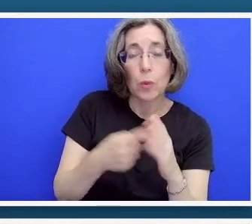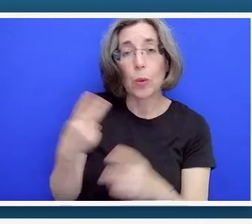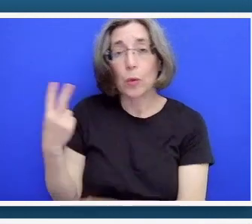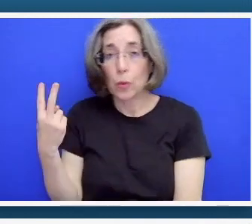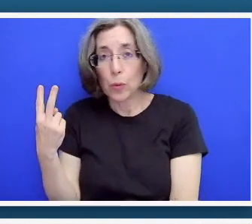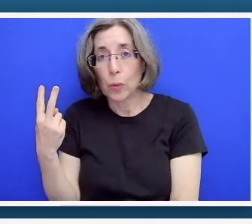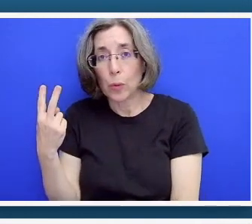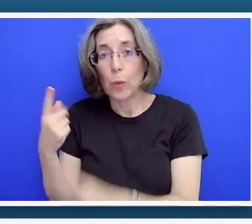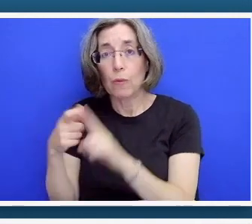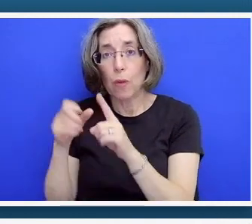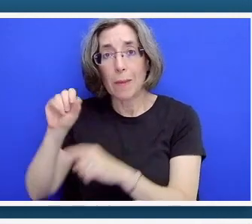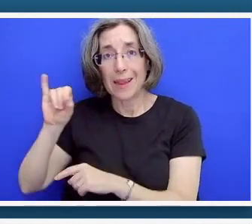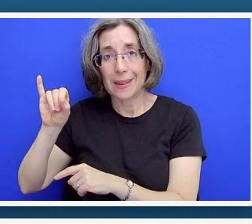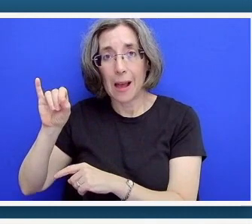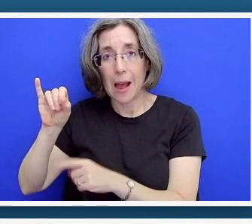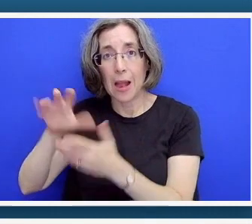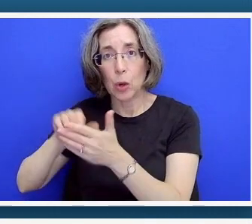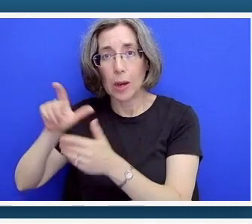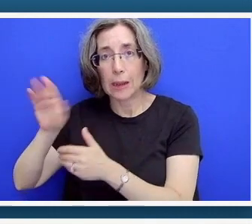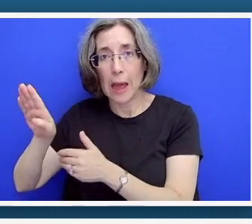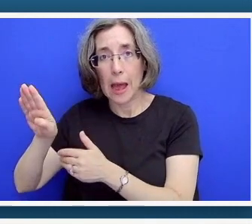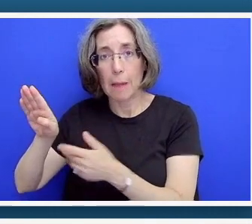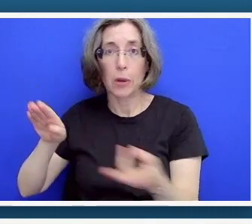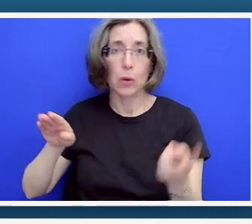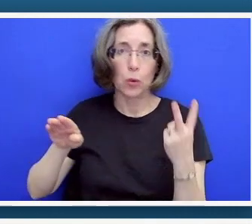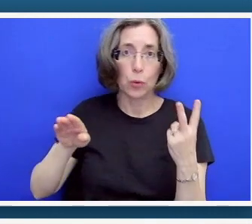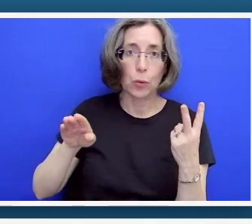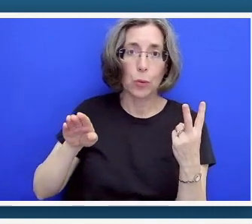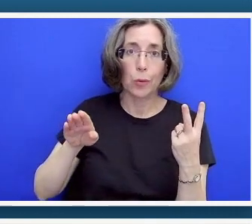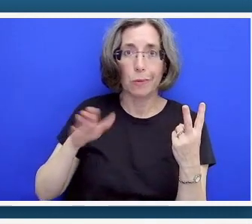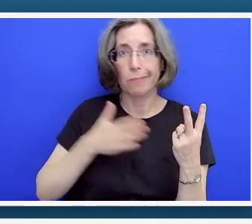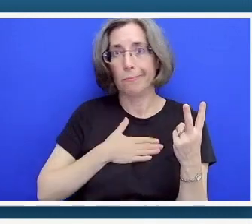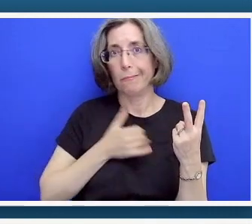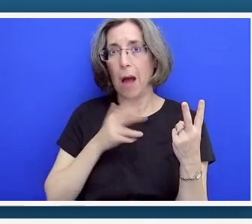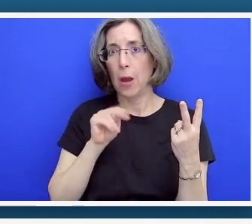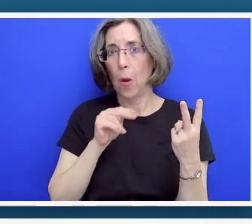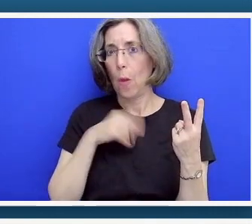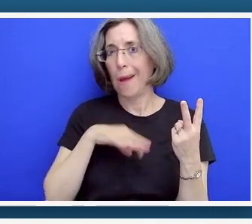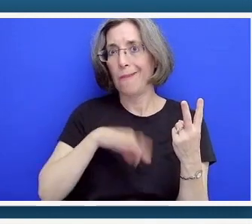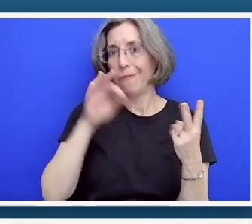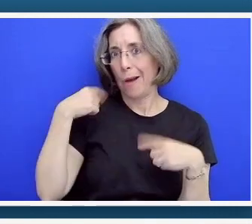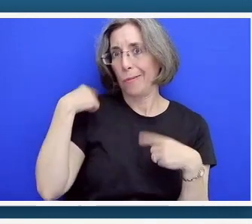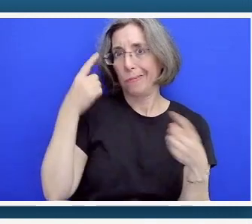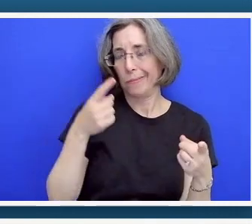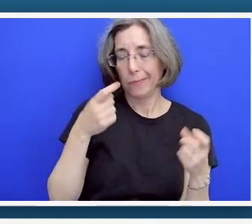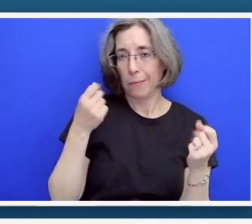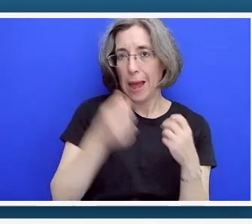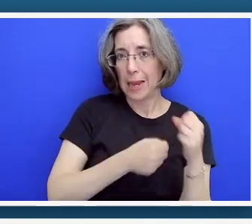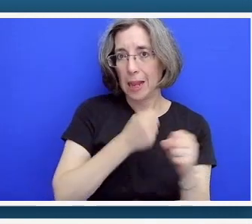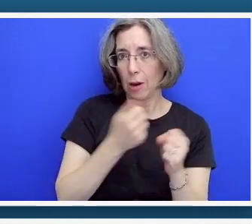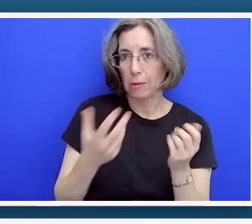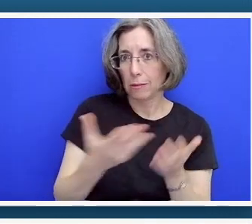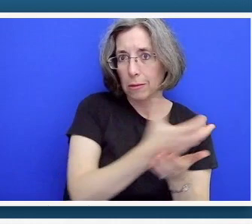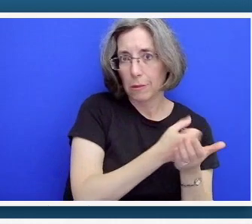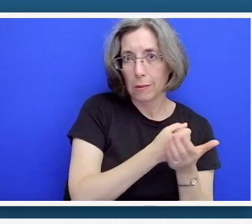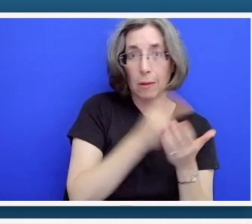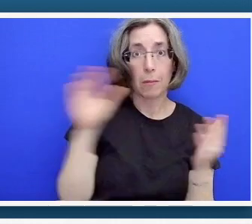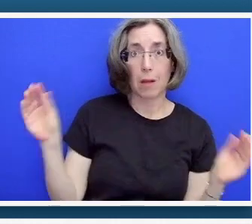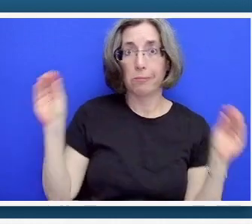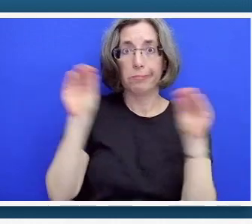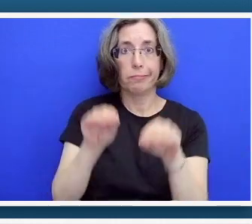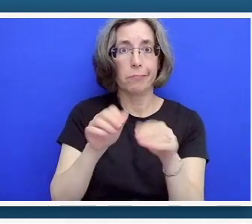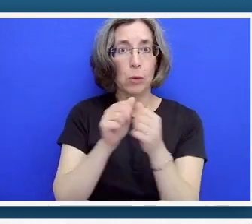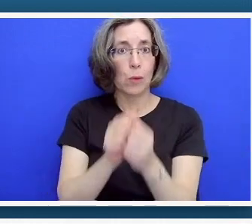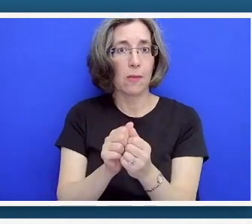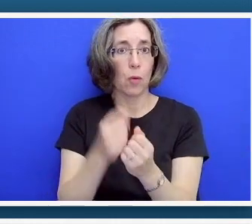I've gathered over my years of teaching. And you treat them just the same. They all kind of live in that collection. And then you allow